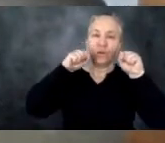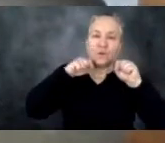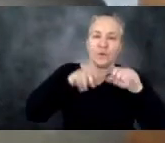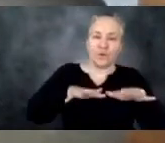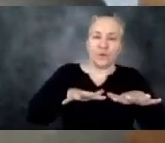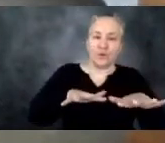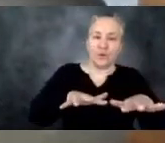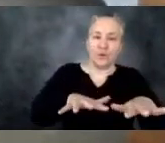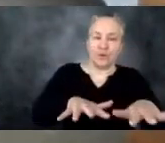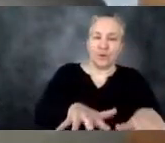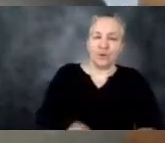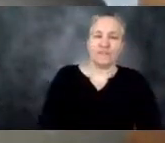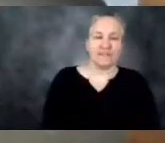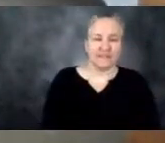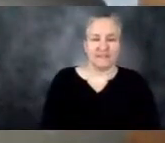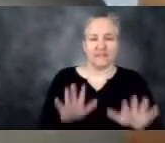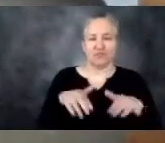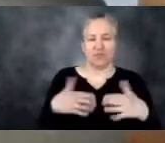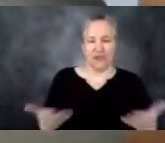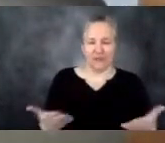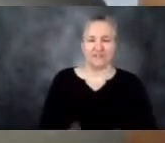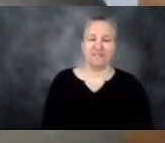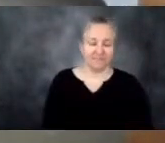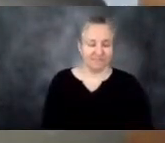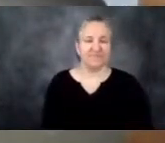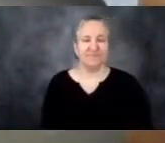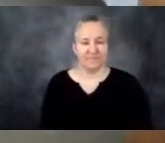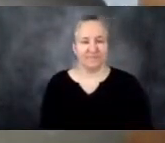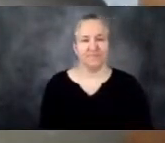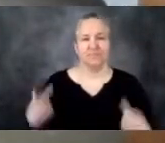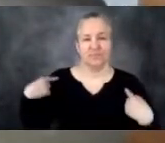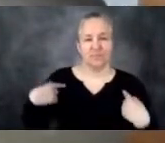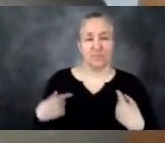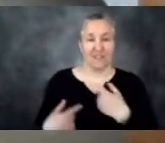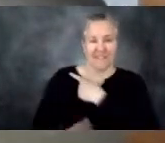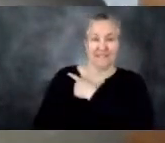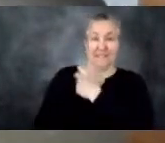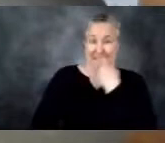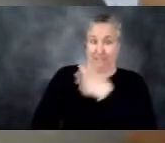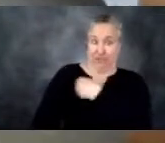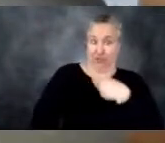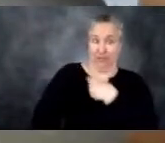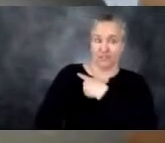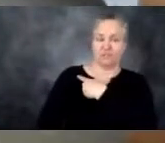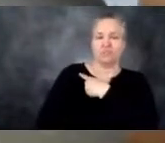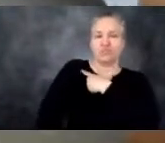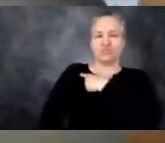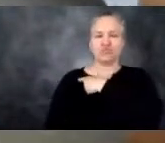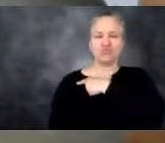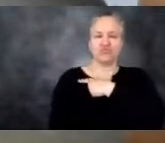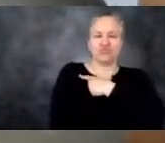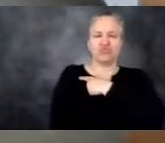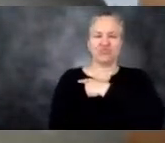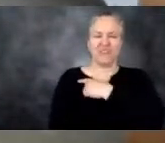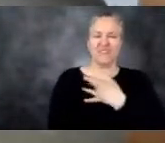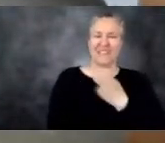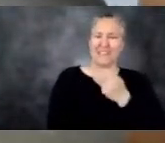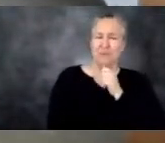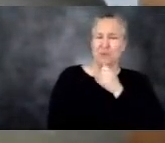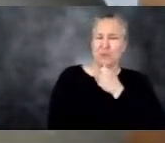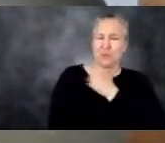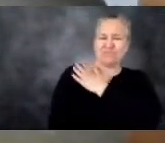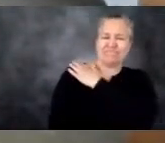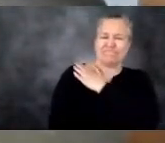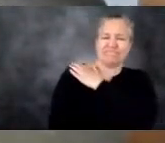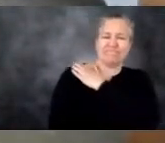And exhale and relax. Good. Roll that shoulder blade. You might feel a little bit of tightness or, you know, achiness in that shoulder. And